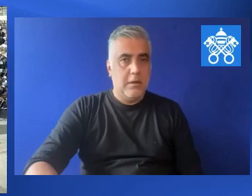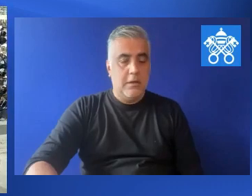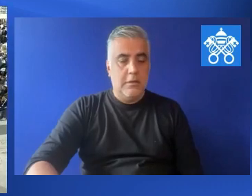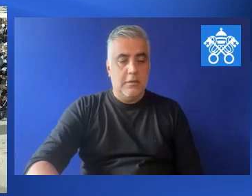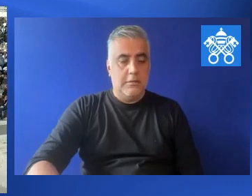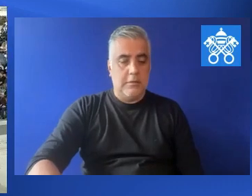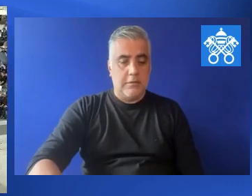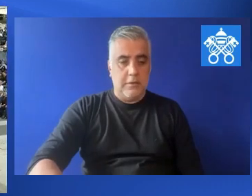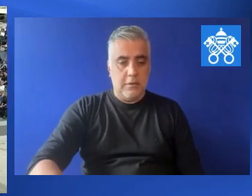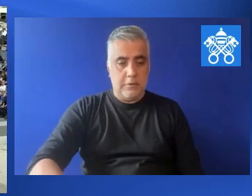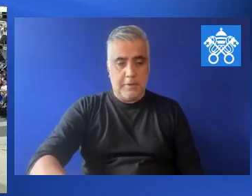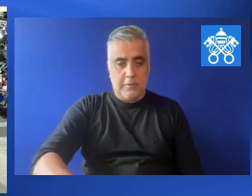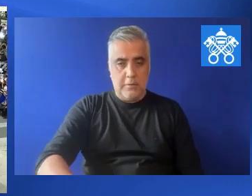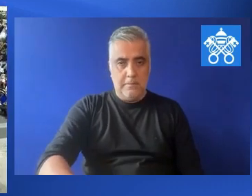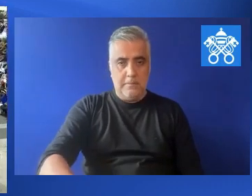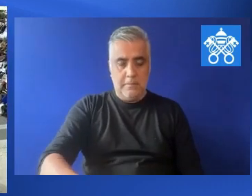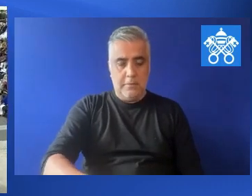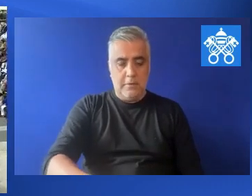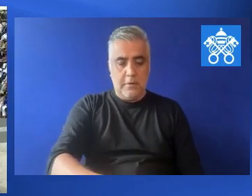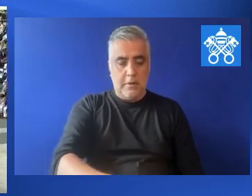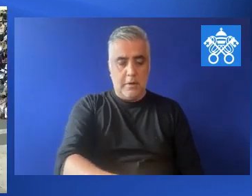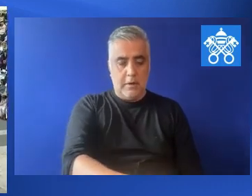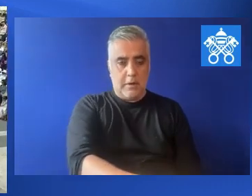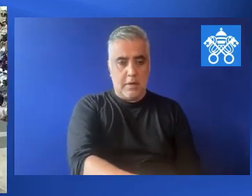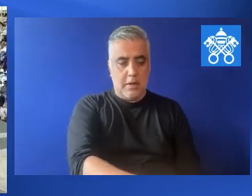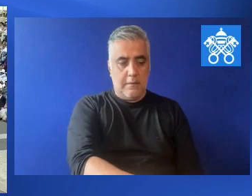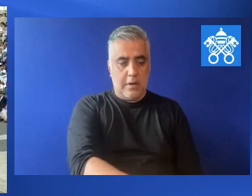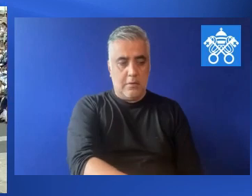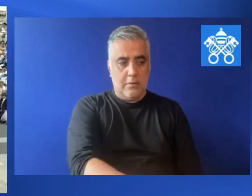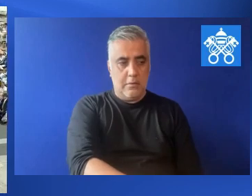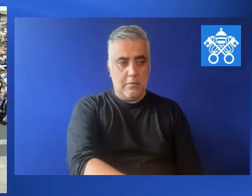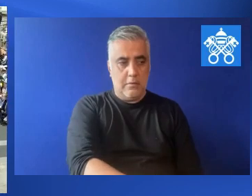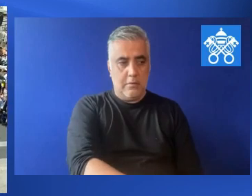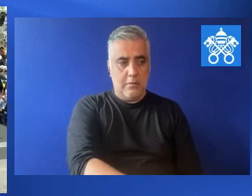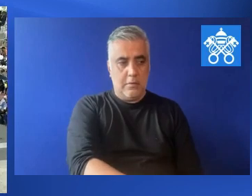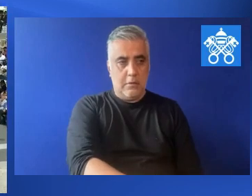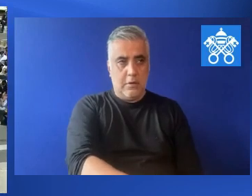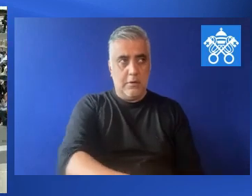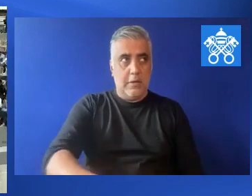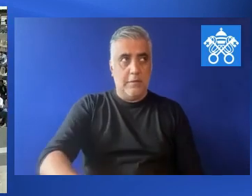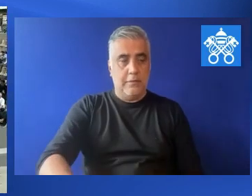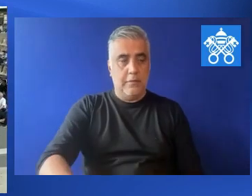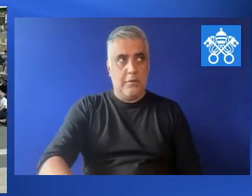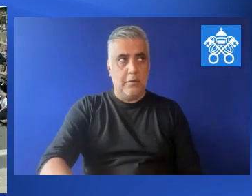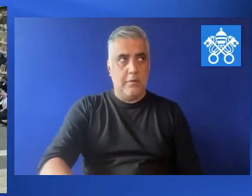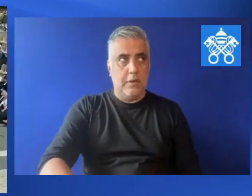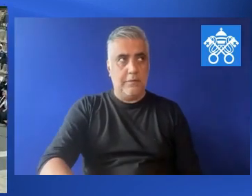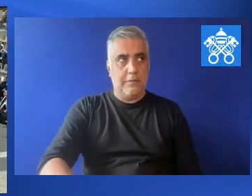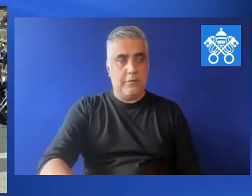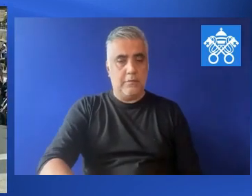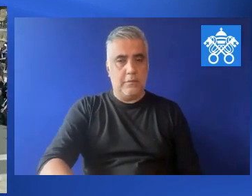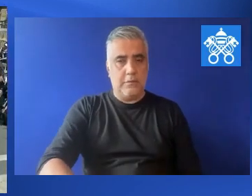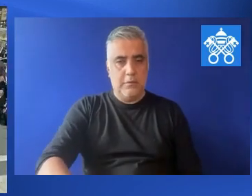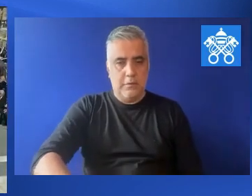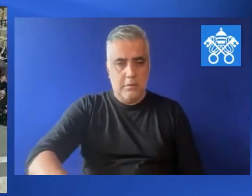der Ausbildung und Erziehung tätig sind, ein leuchtendes Vorbild sein. Der Heilige Vater richtet